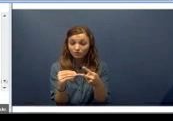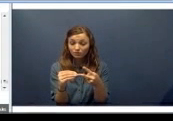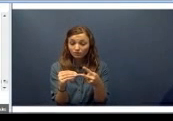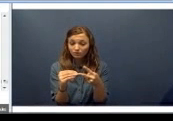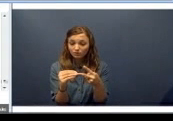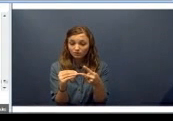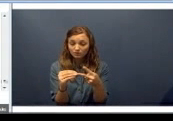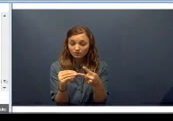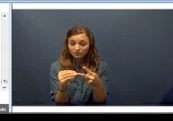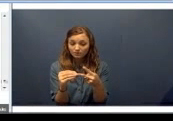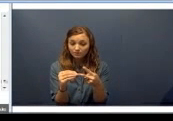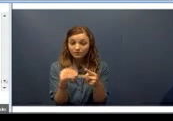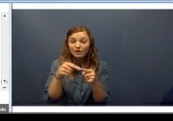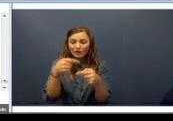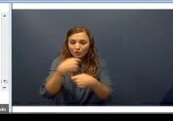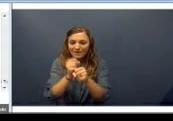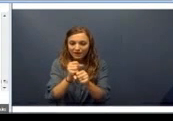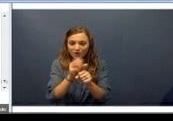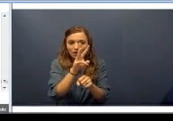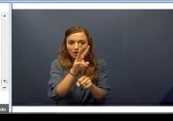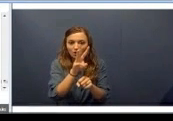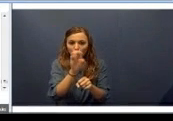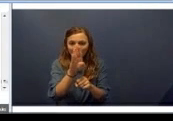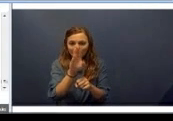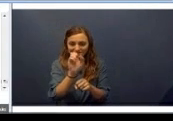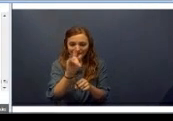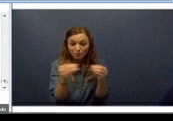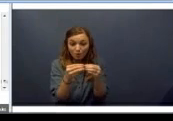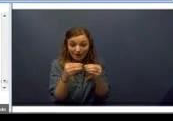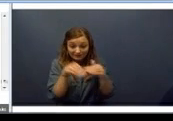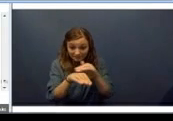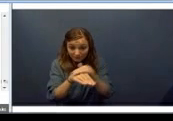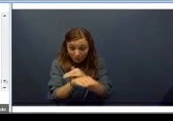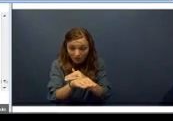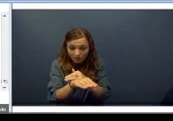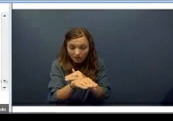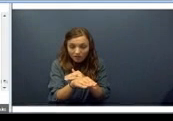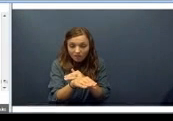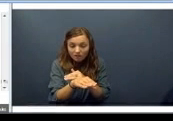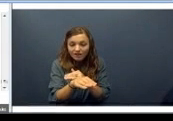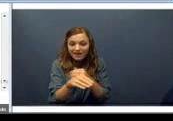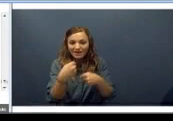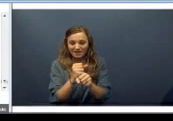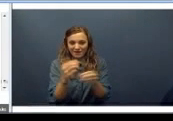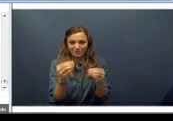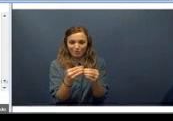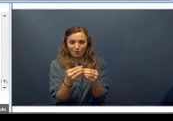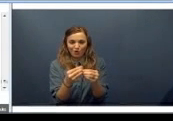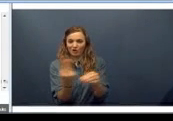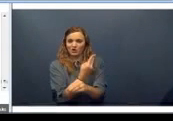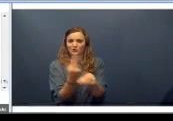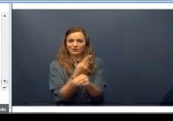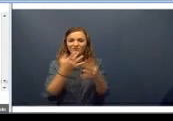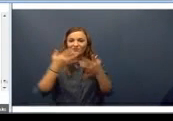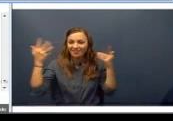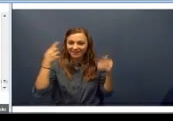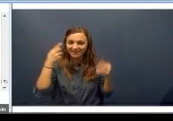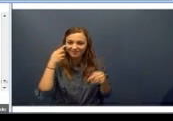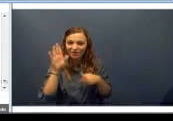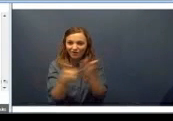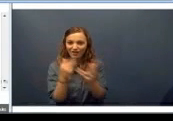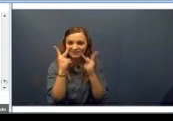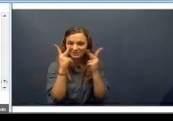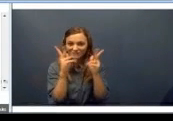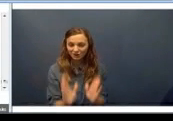Also, we're dealing with something that when you make a website more accessible for people with disabilities, you almost always make it